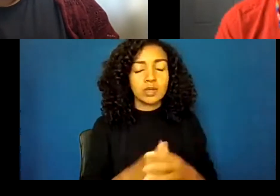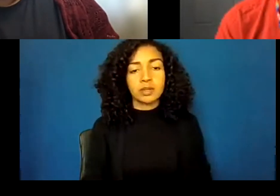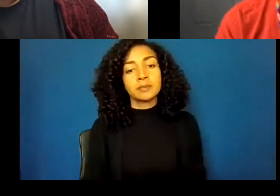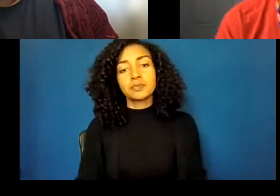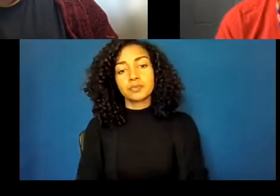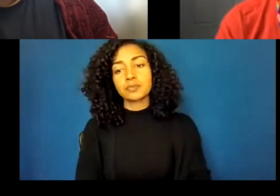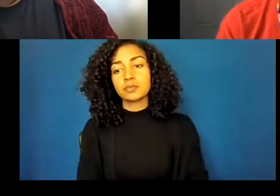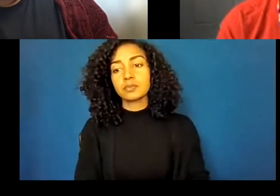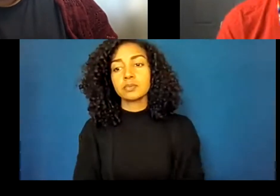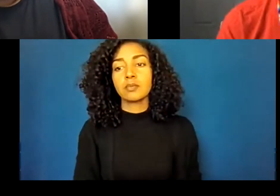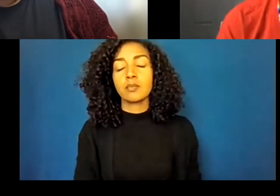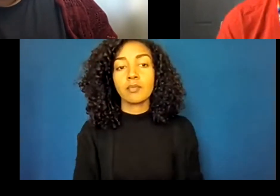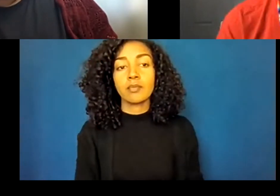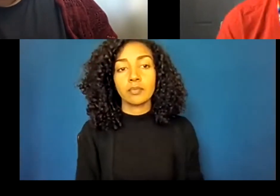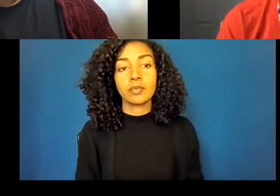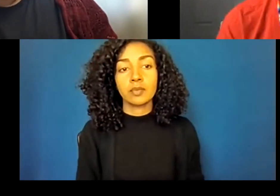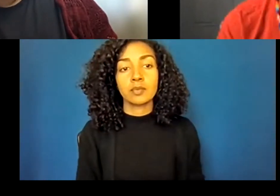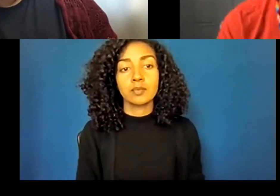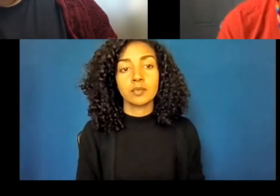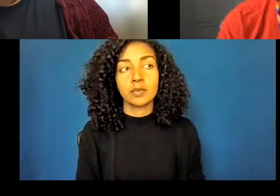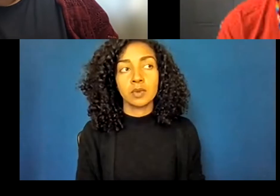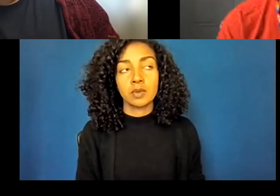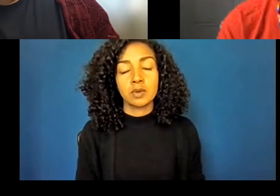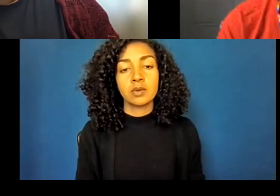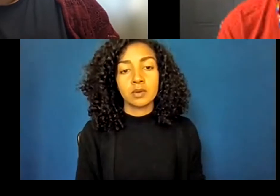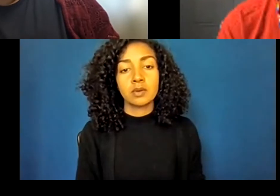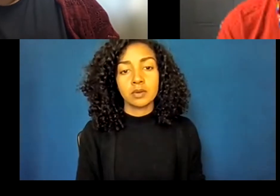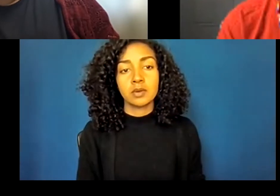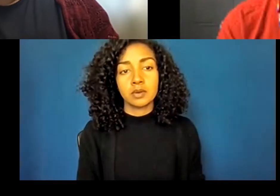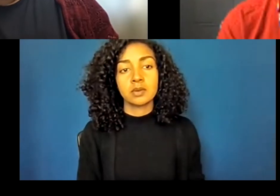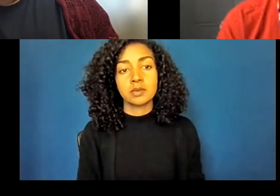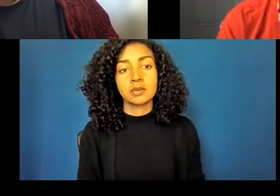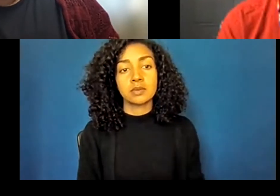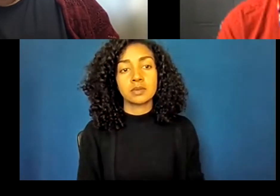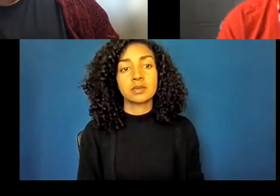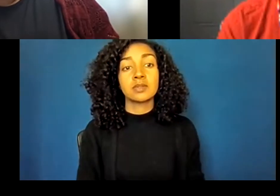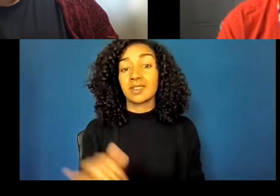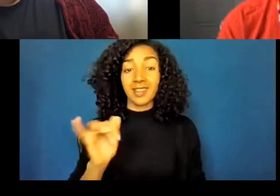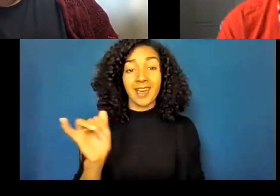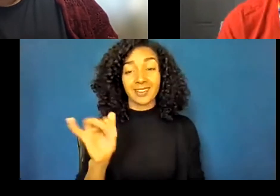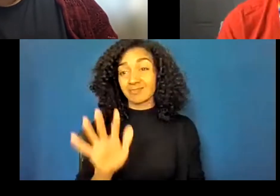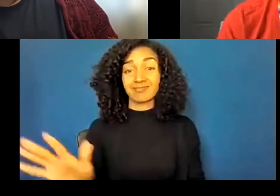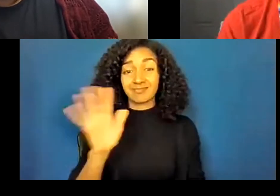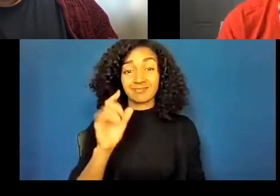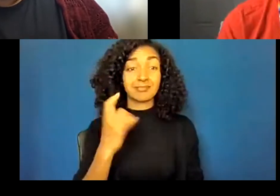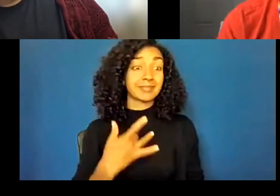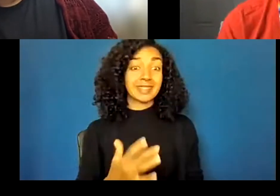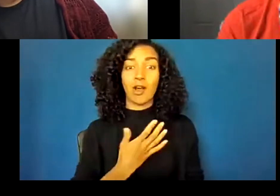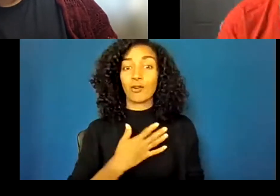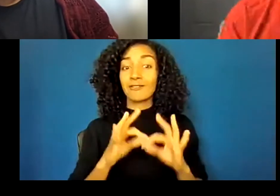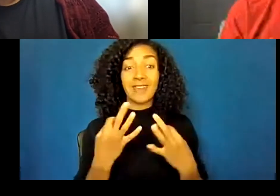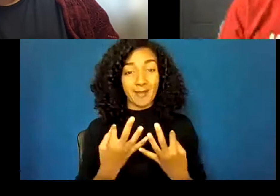As with everywhere, our families do a lot of the work themselves on social